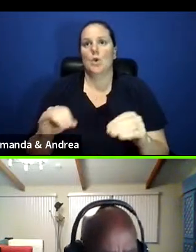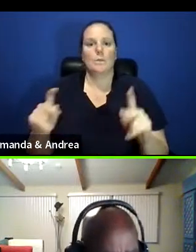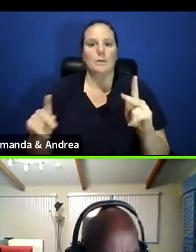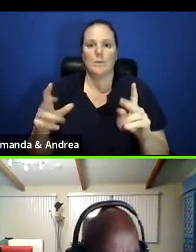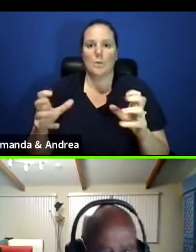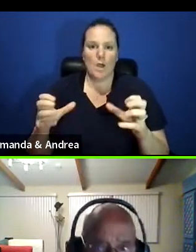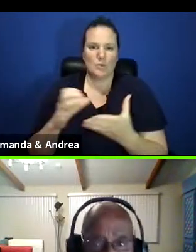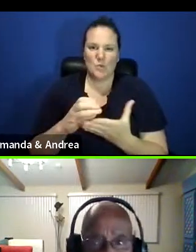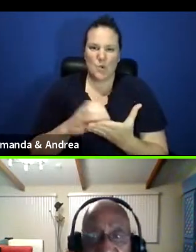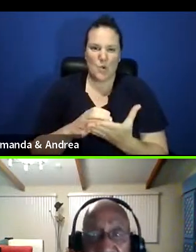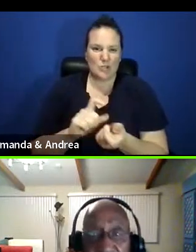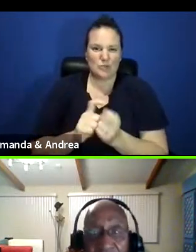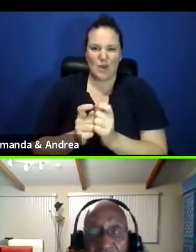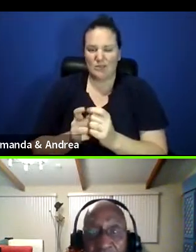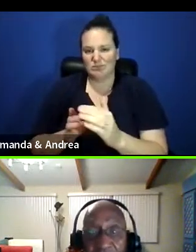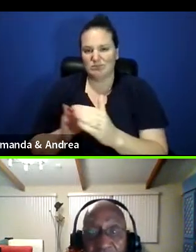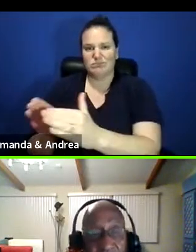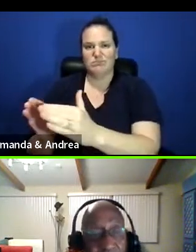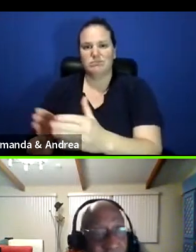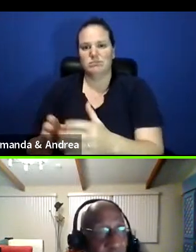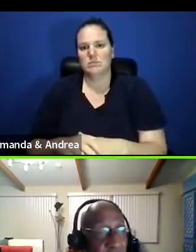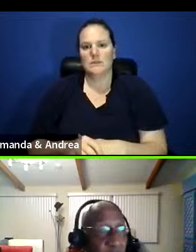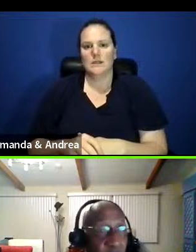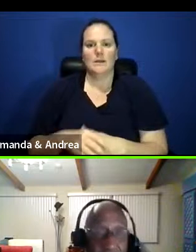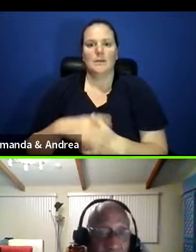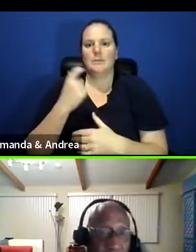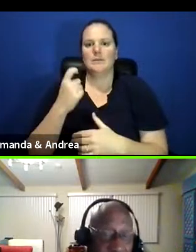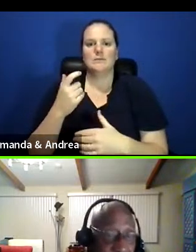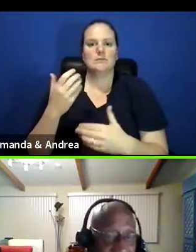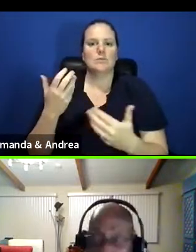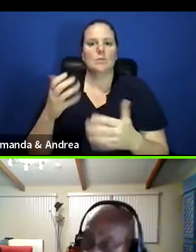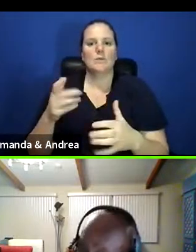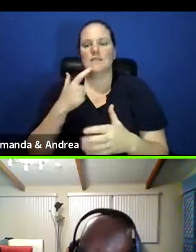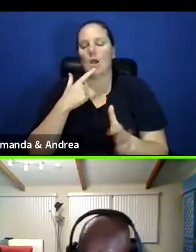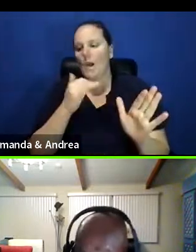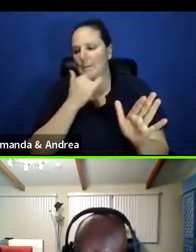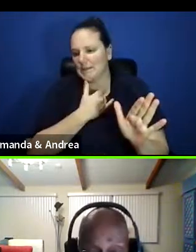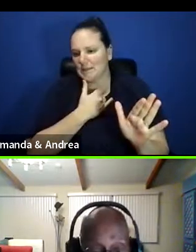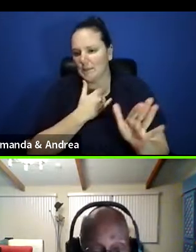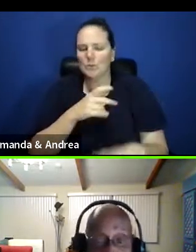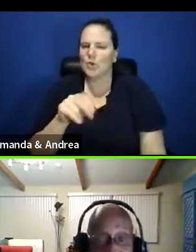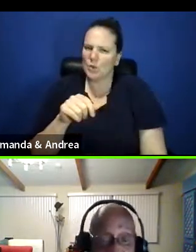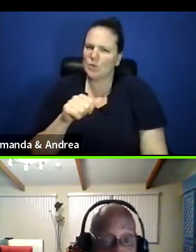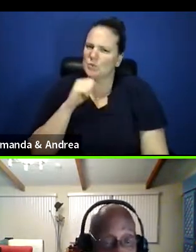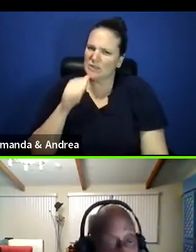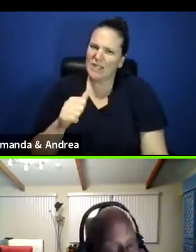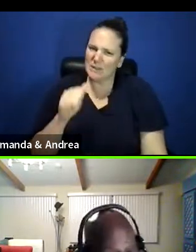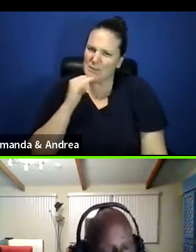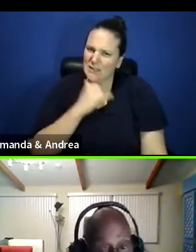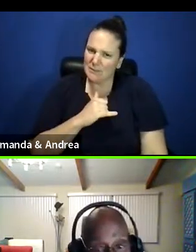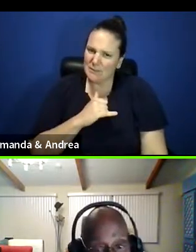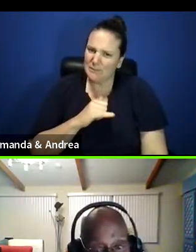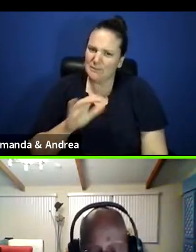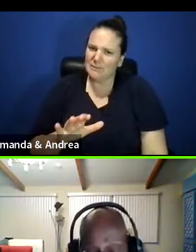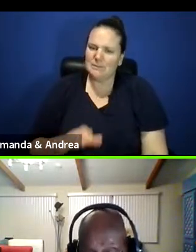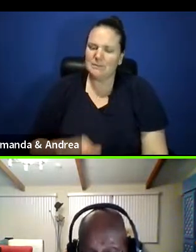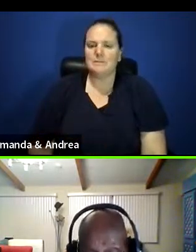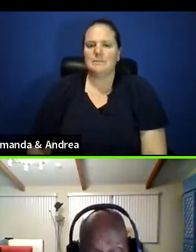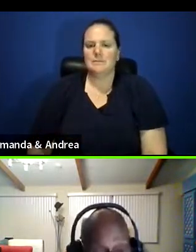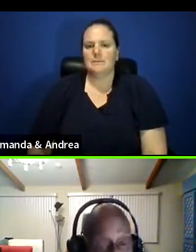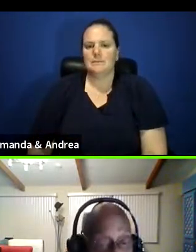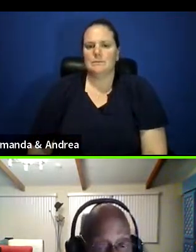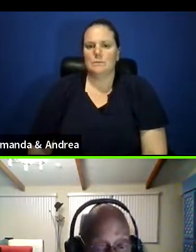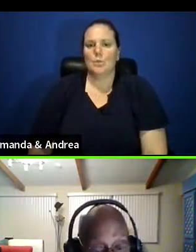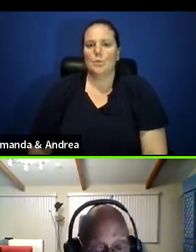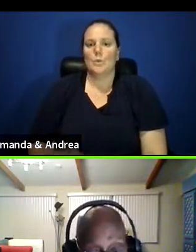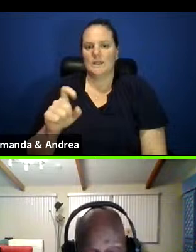course correct. Because nobody wanted to, well, I messed up. No, you didn't mess up. You said, we need to